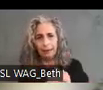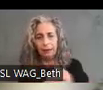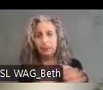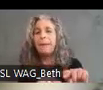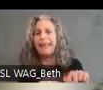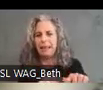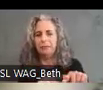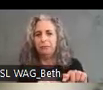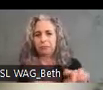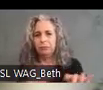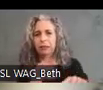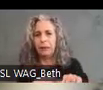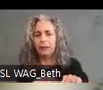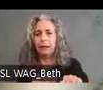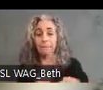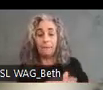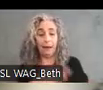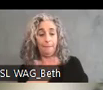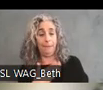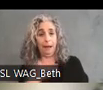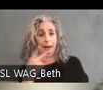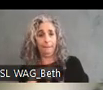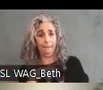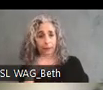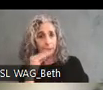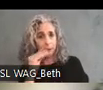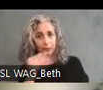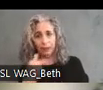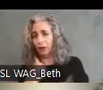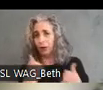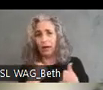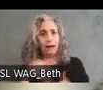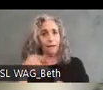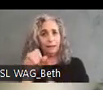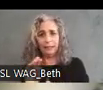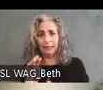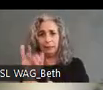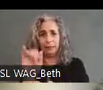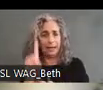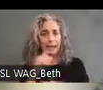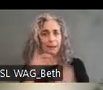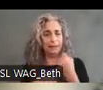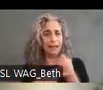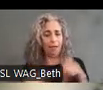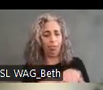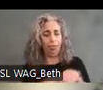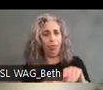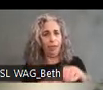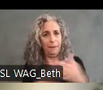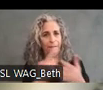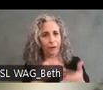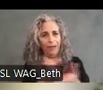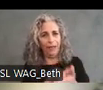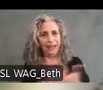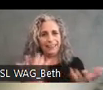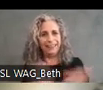for my personal experience. I don't have a Steam Deck yet. I'm definitely saving up for it. Australian import laws